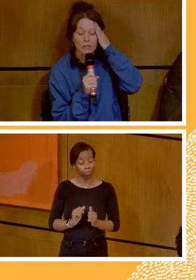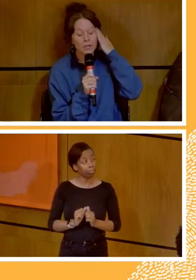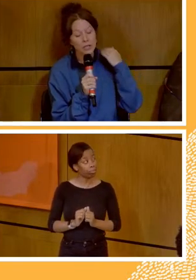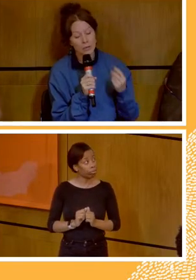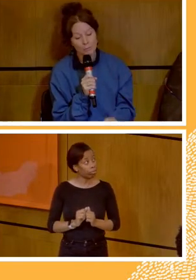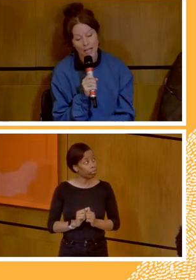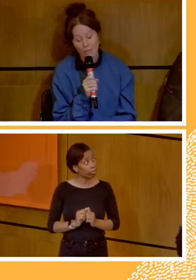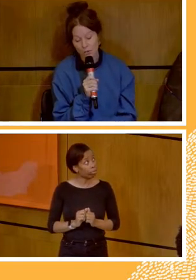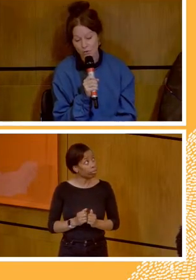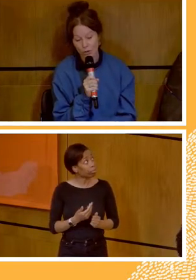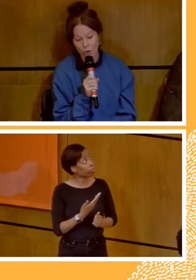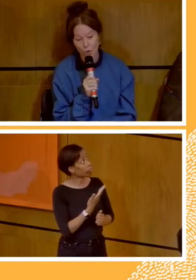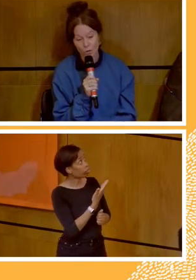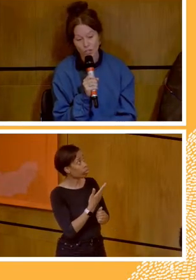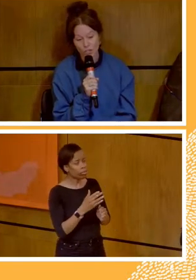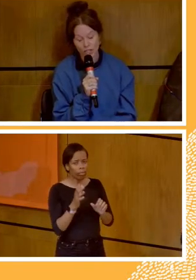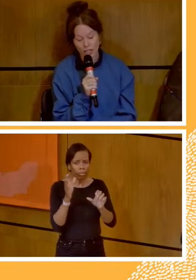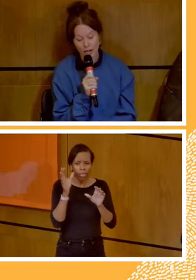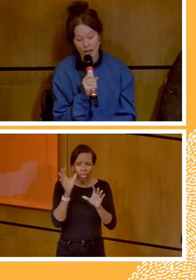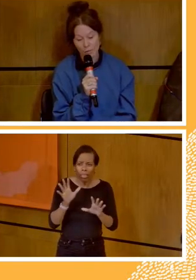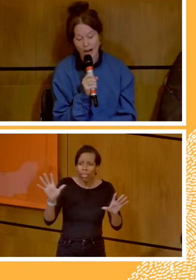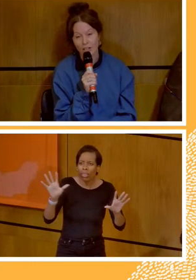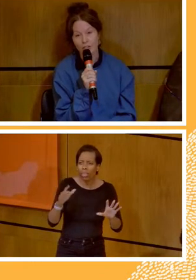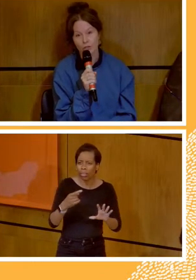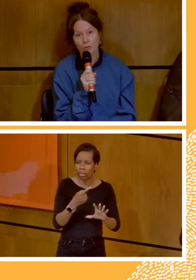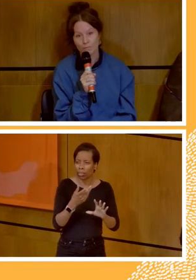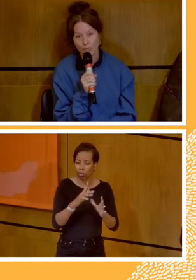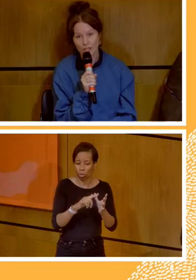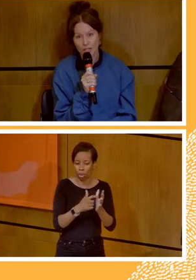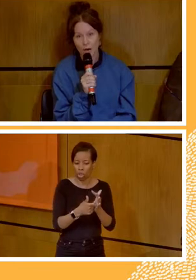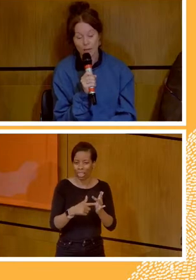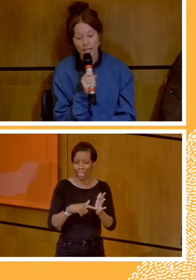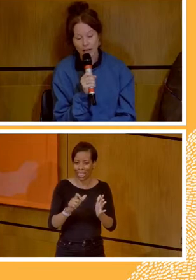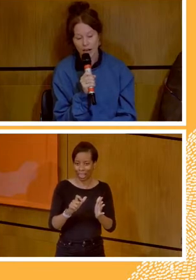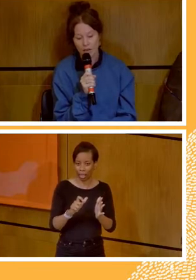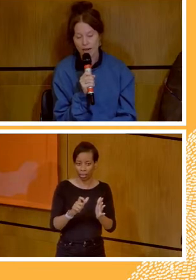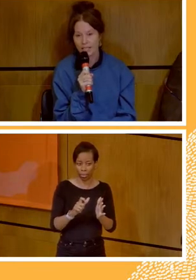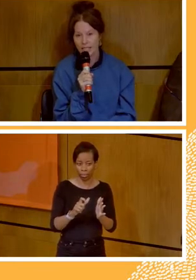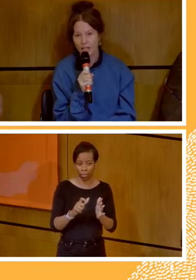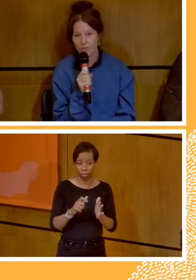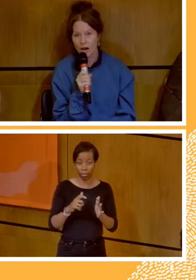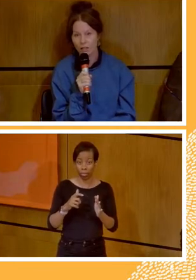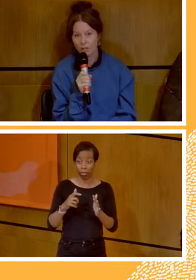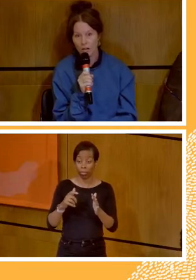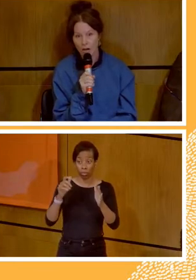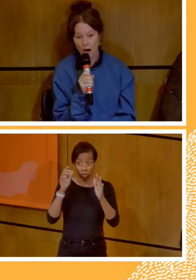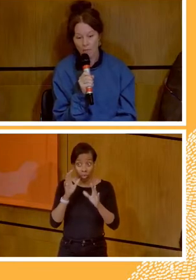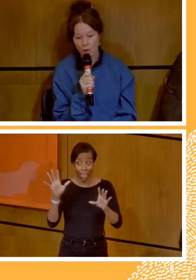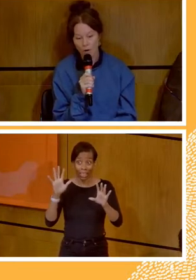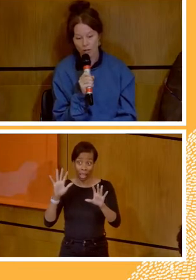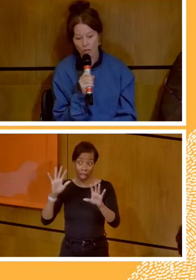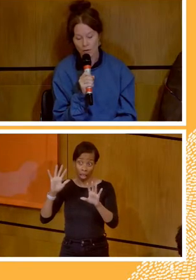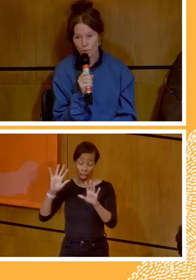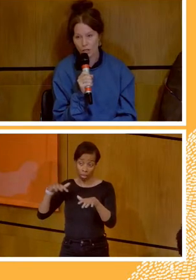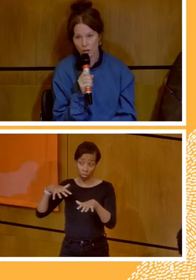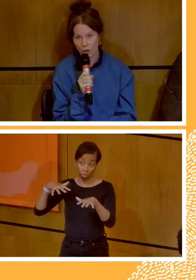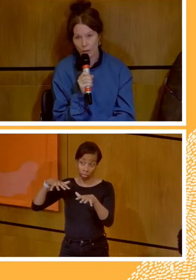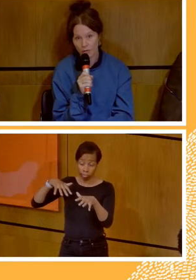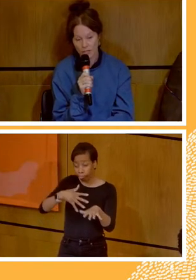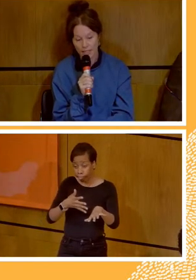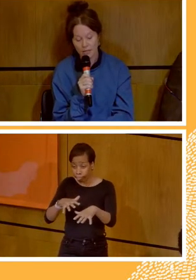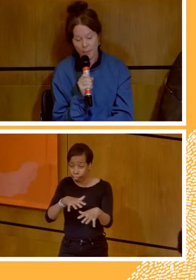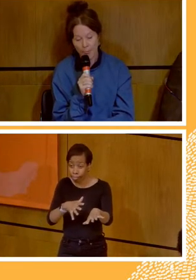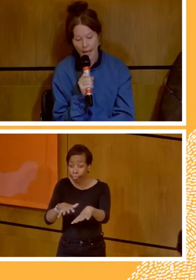fortunate to be able to record the annual Sami reindeer corral up on